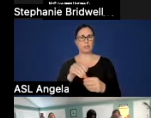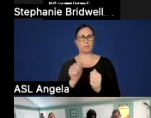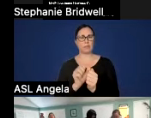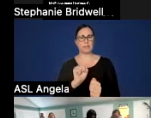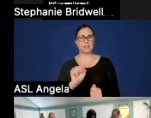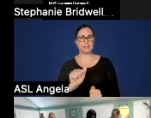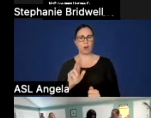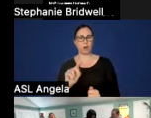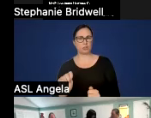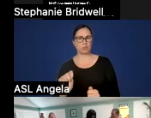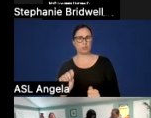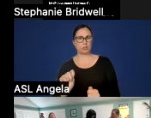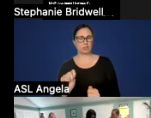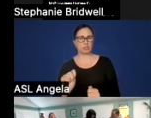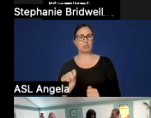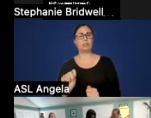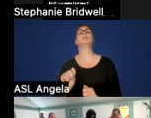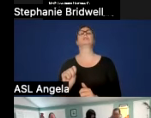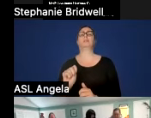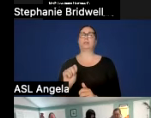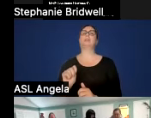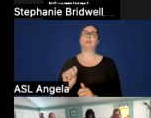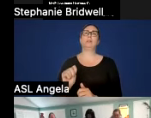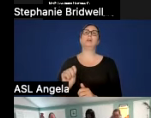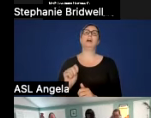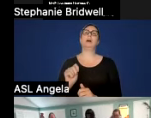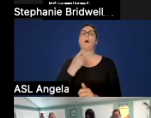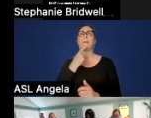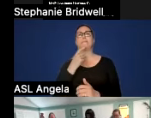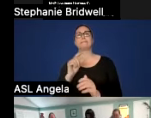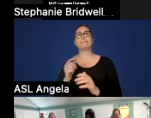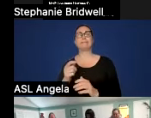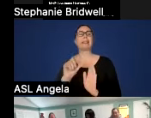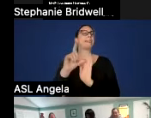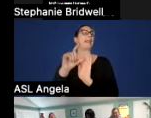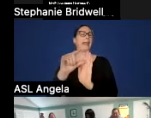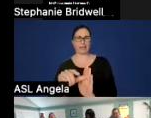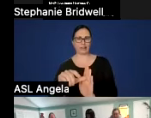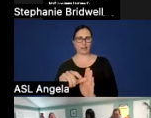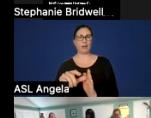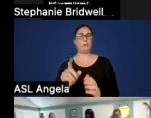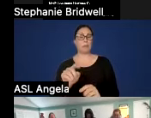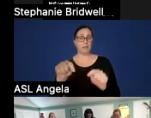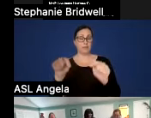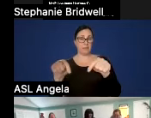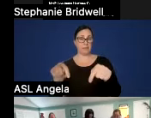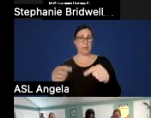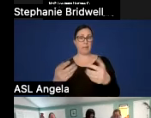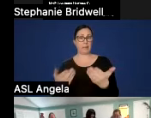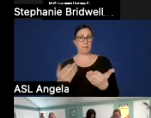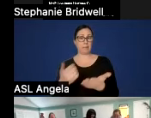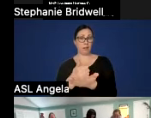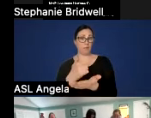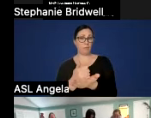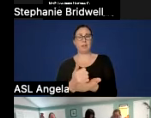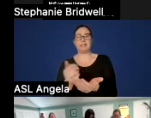alluded to that, like that they're coming in later. So where they might be helpful is in similar to the prosecution, where they said, well, if we